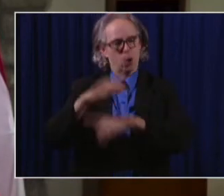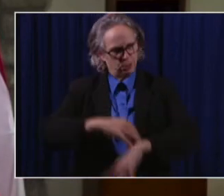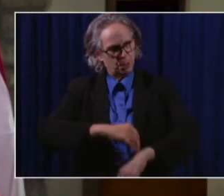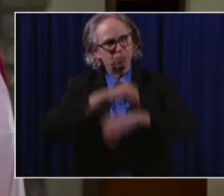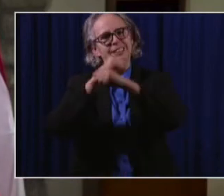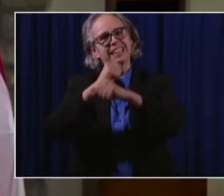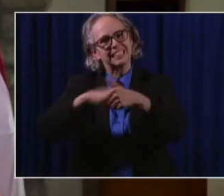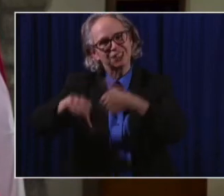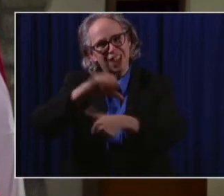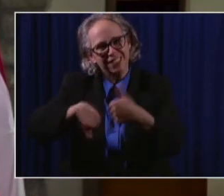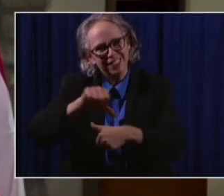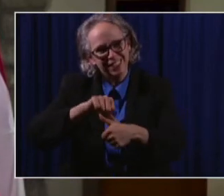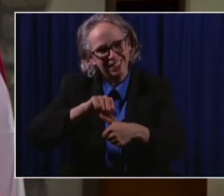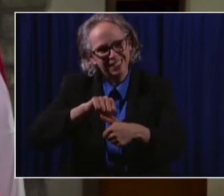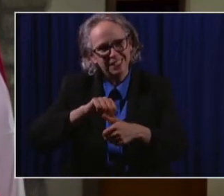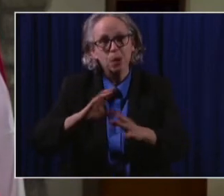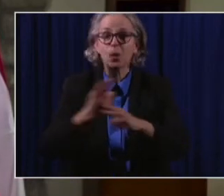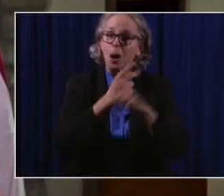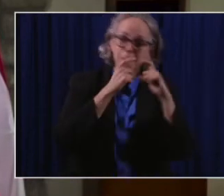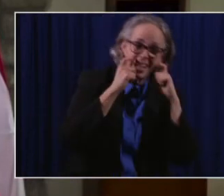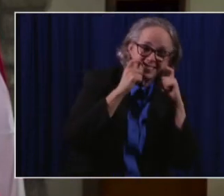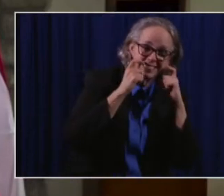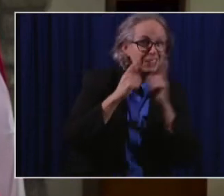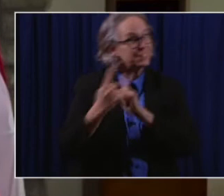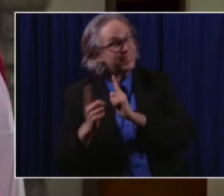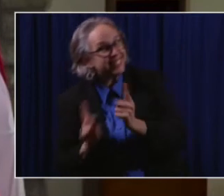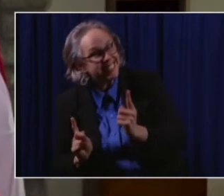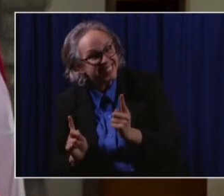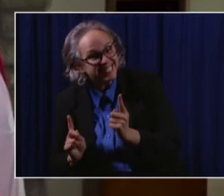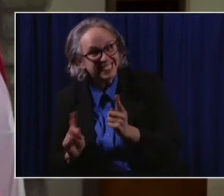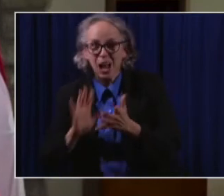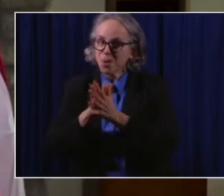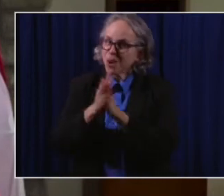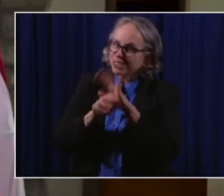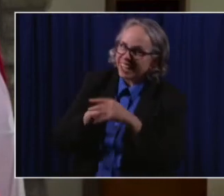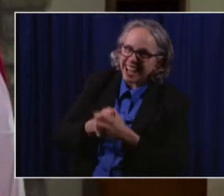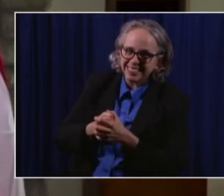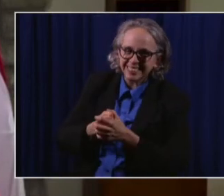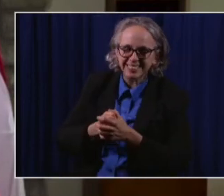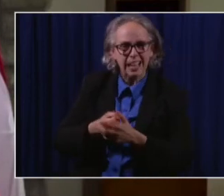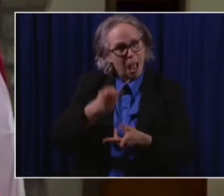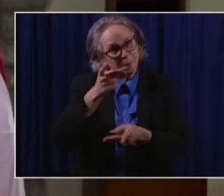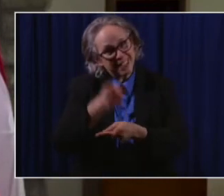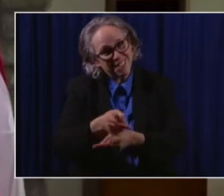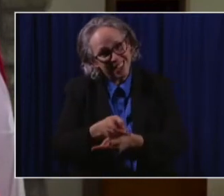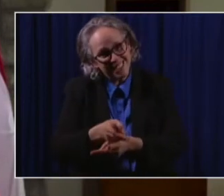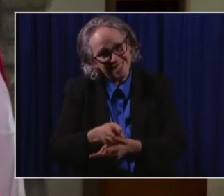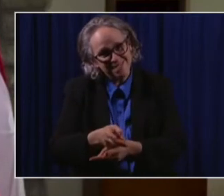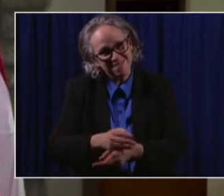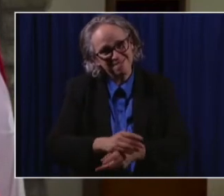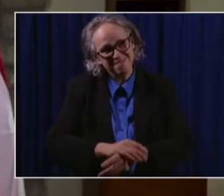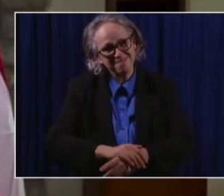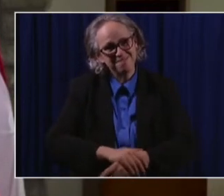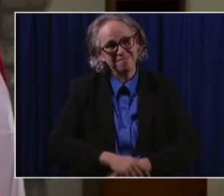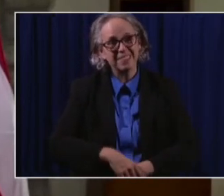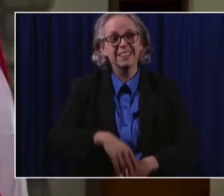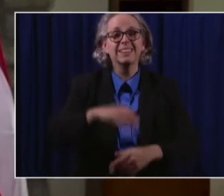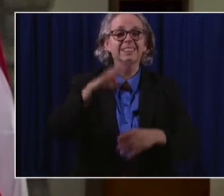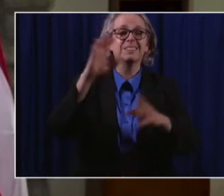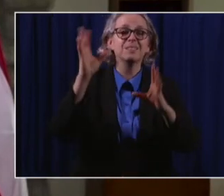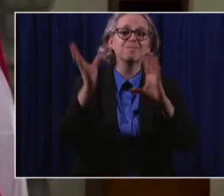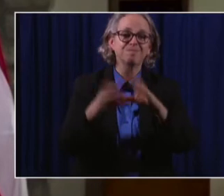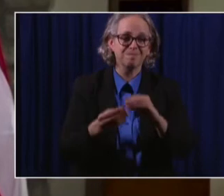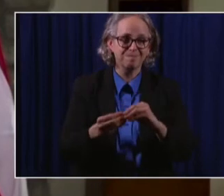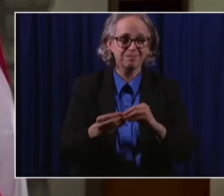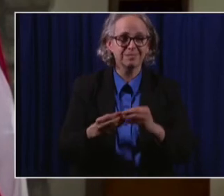mask, distance, frequent hand washing, and be careful. To end today, we have the University of Cincinnati Marching